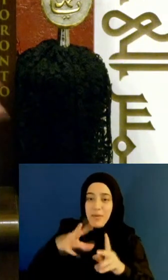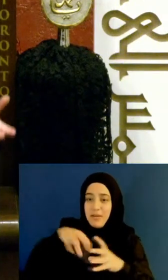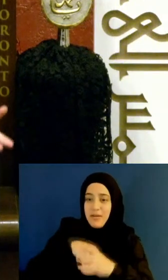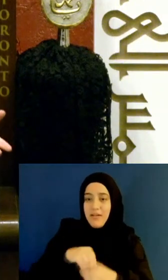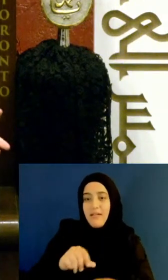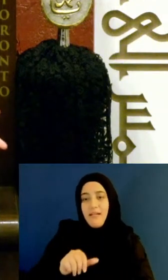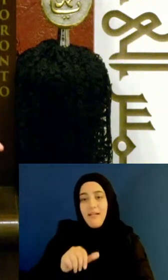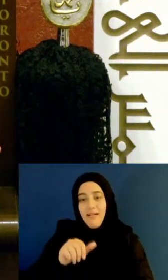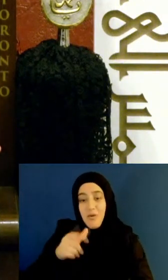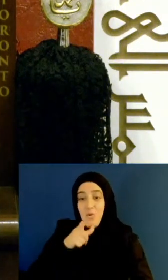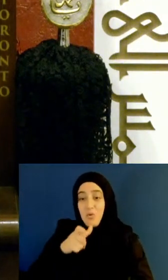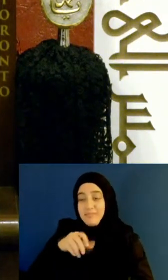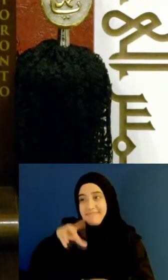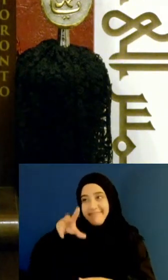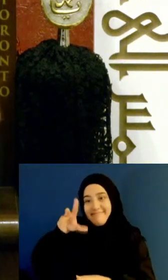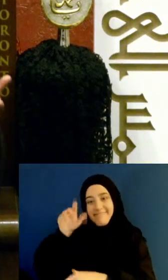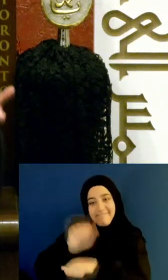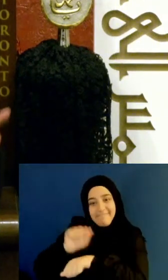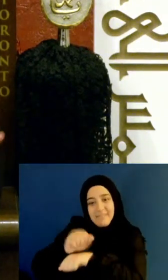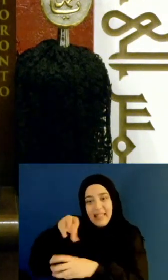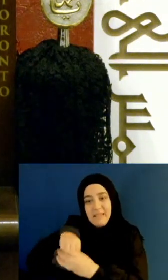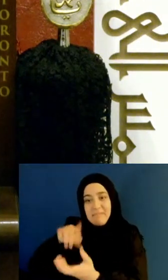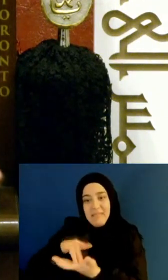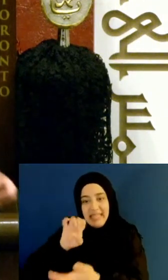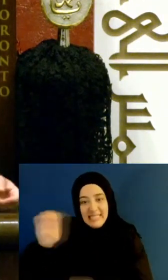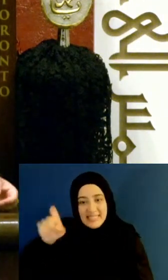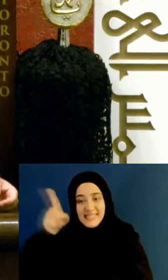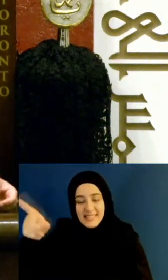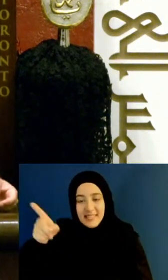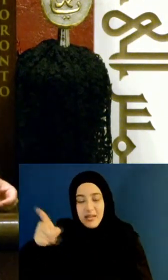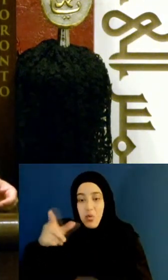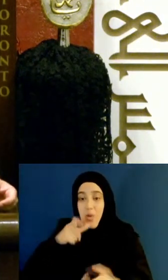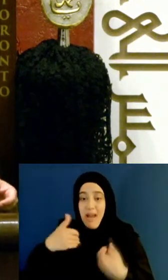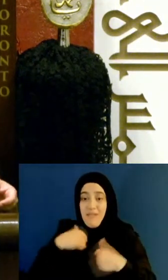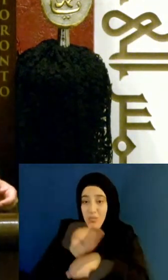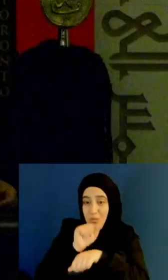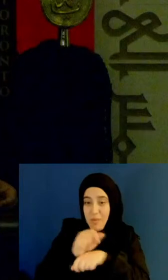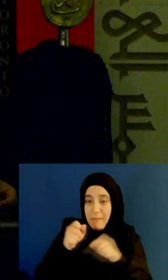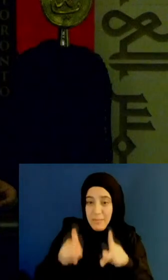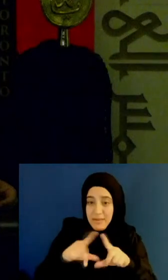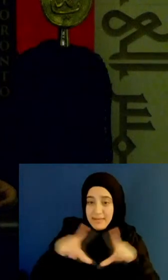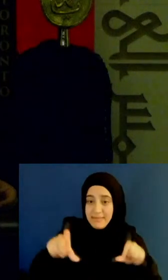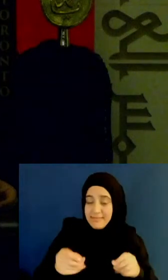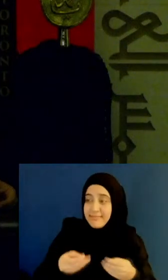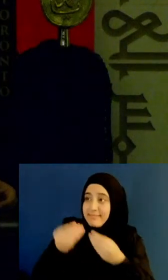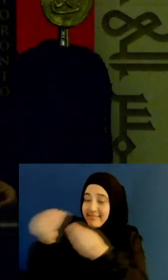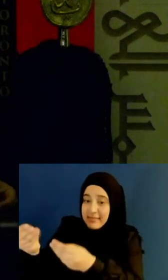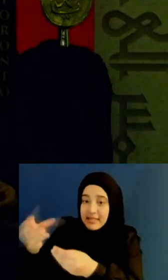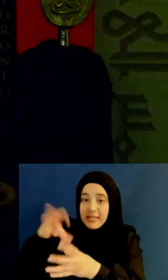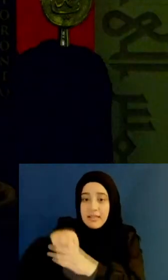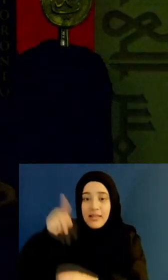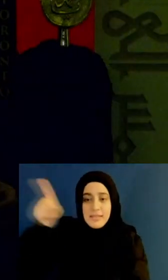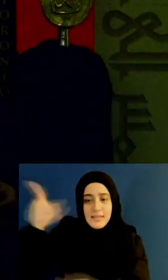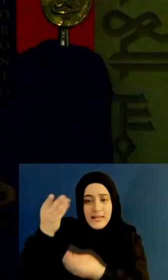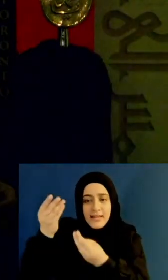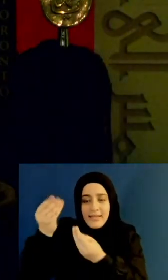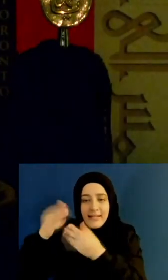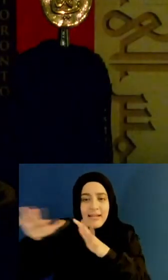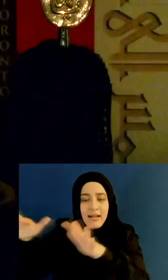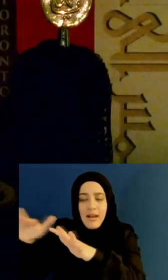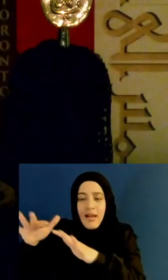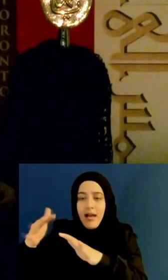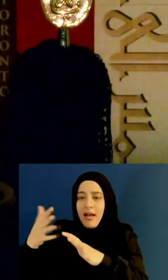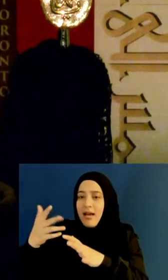East. Sahilola, you get the hints of this. They would treat these Turks worse than the camels that they